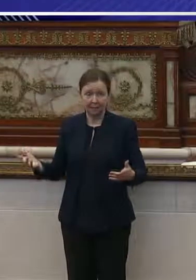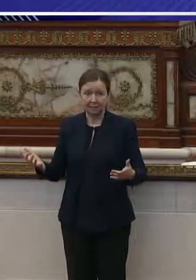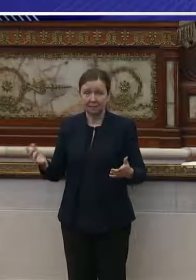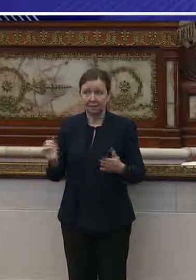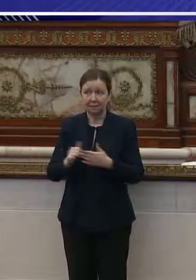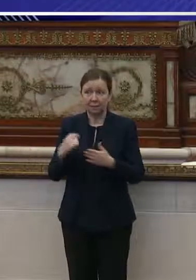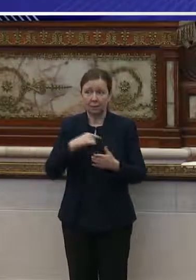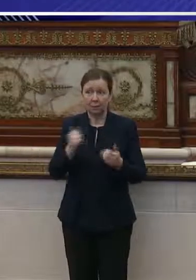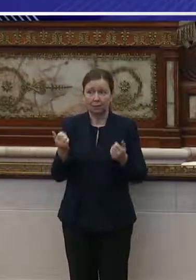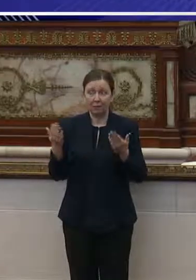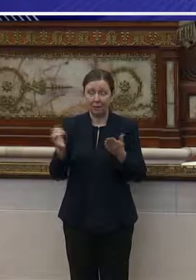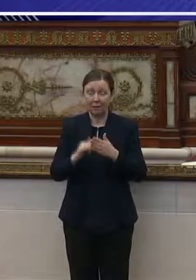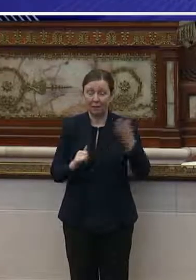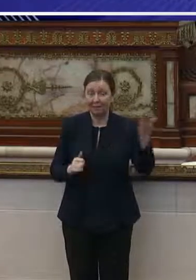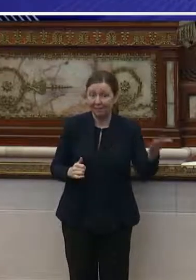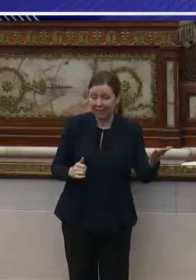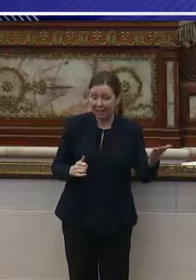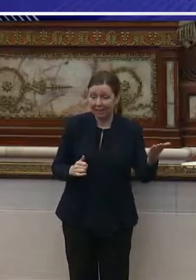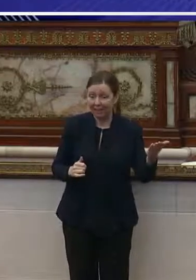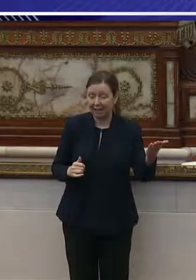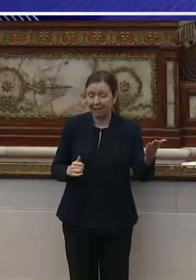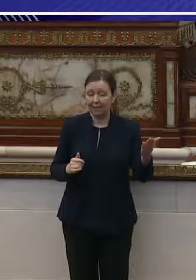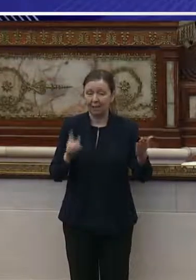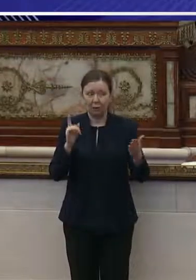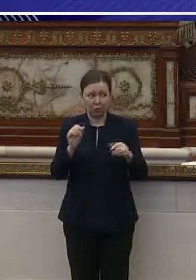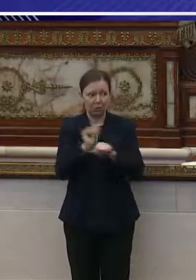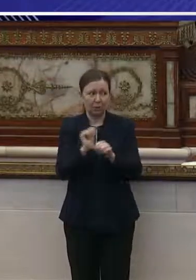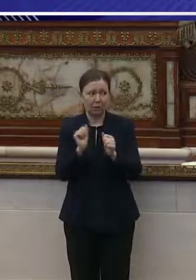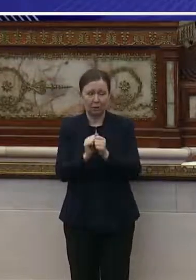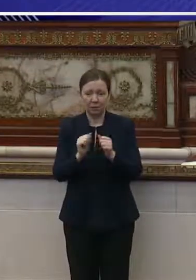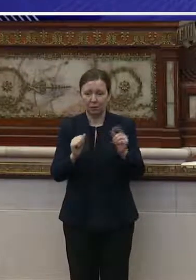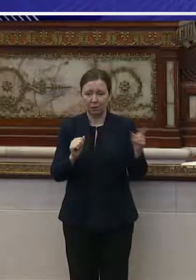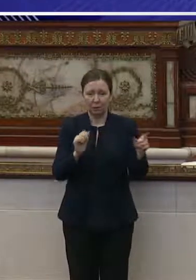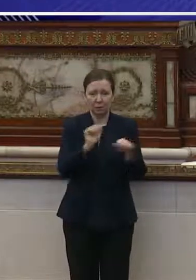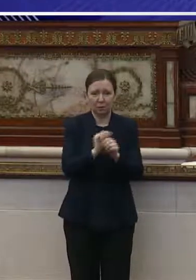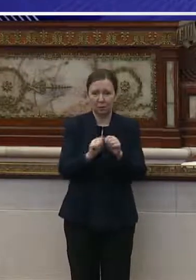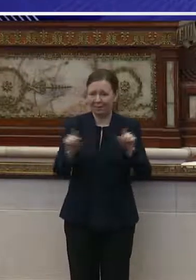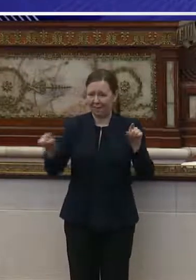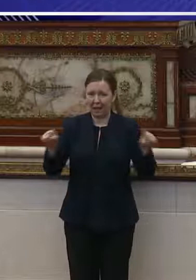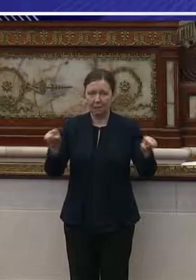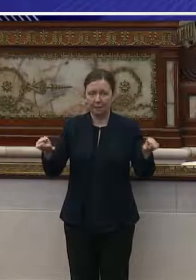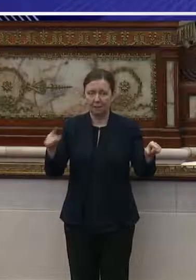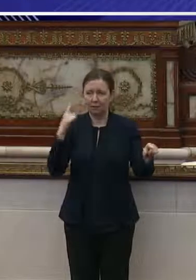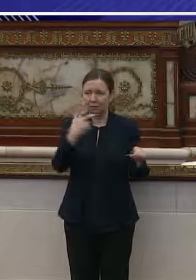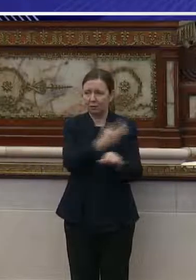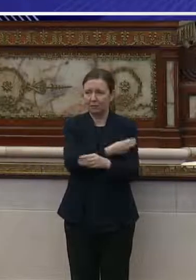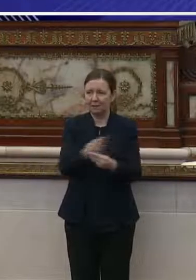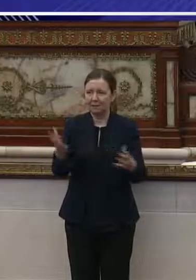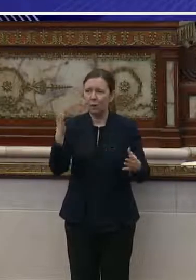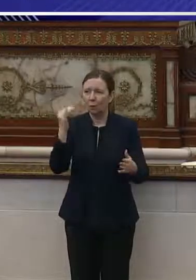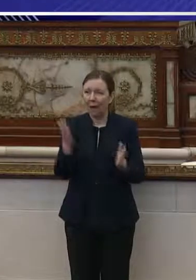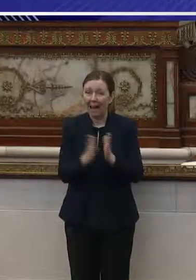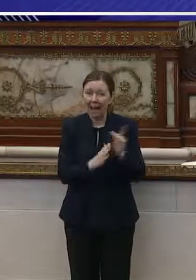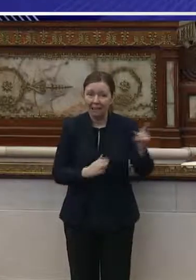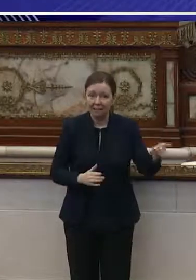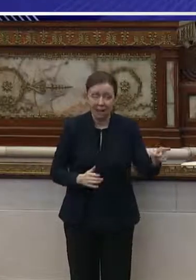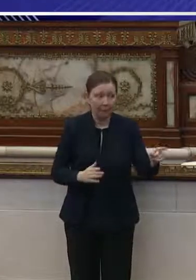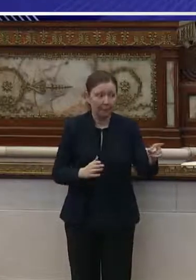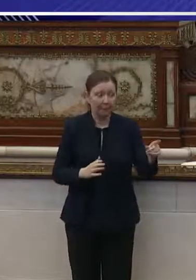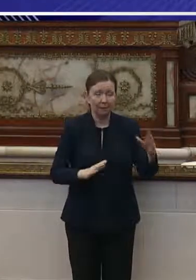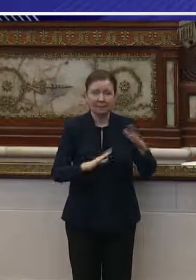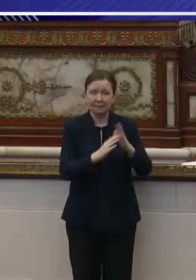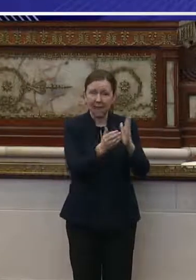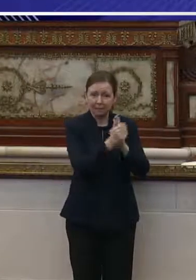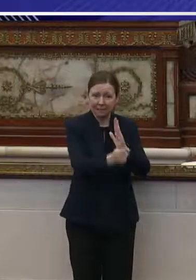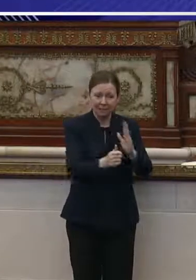we recommended that they work with Philly Fighting COVID regarding vaccine distribution. Why would we ask someone highly skilled and